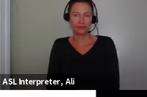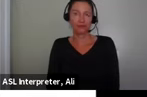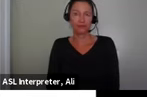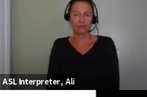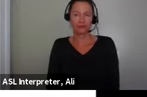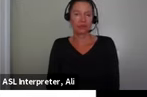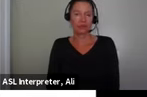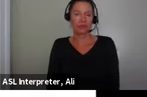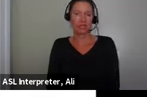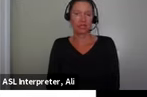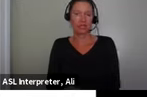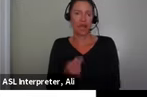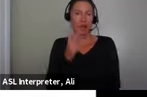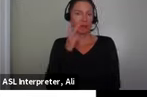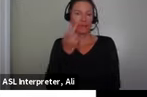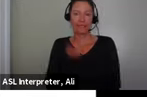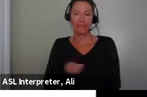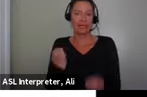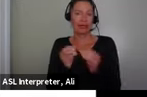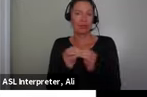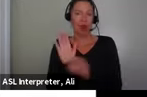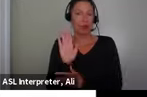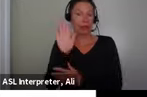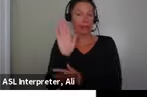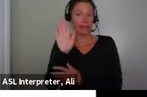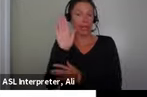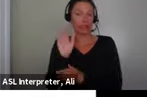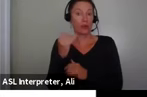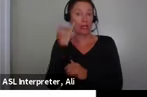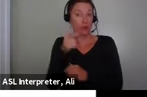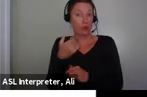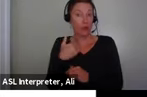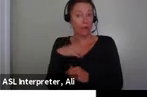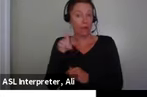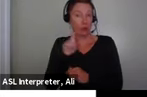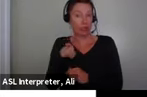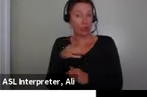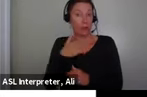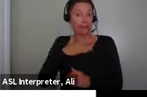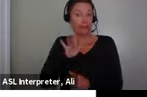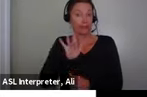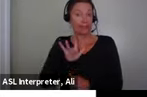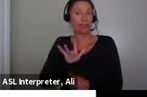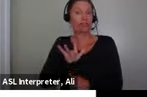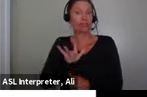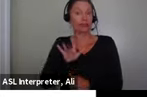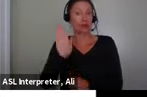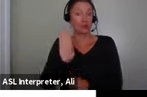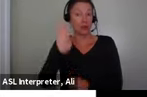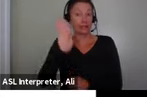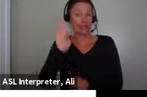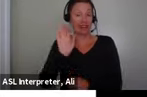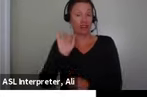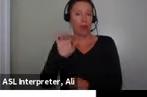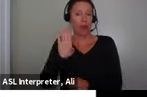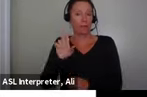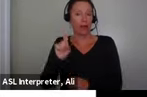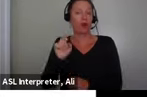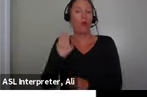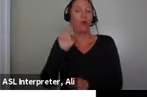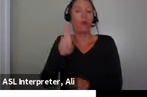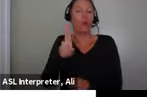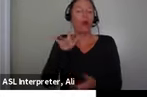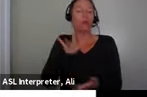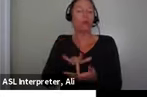I don't see any more raised hands. Again, if you have questions, please click the raise hand button or press